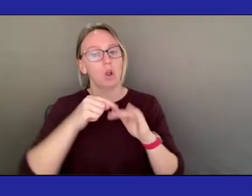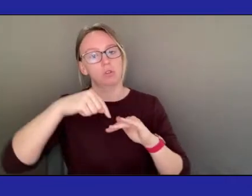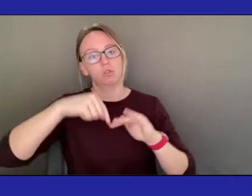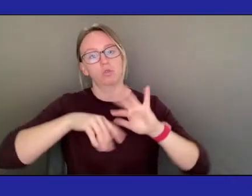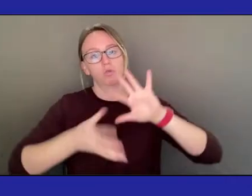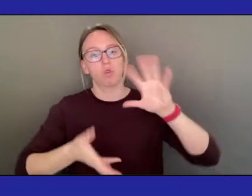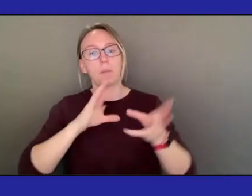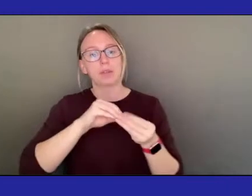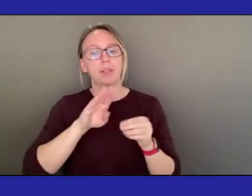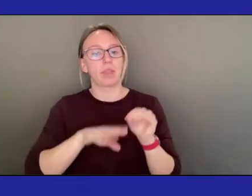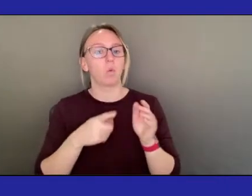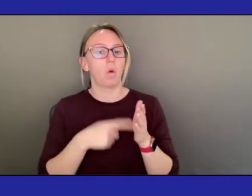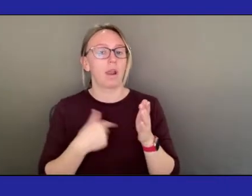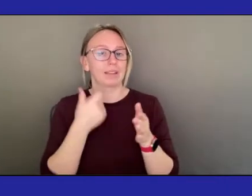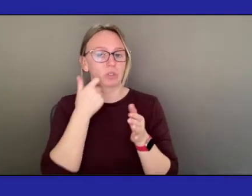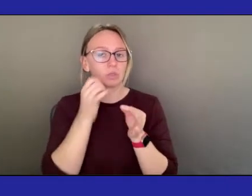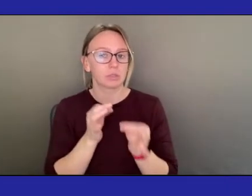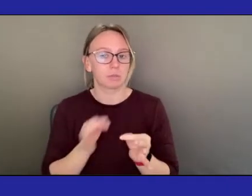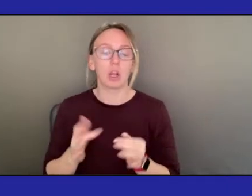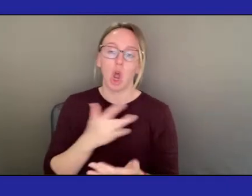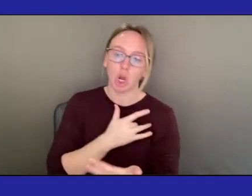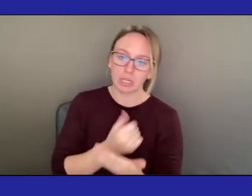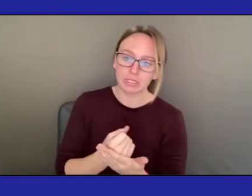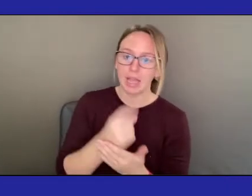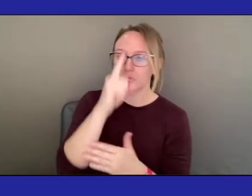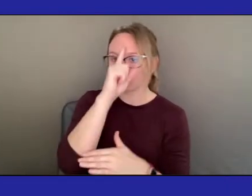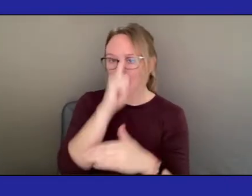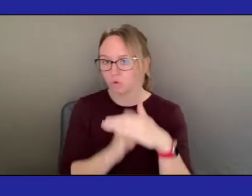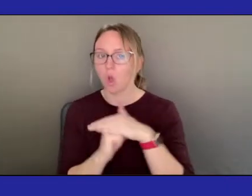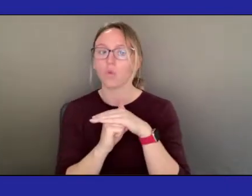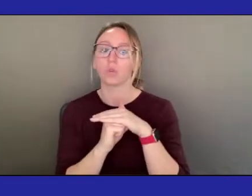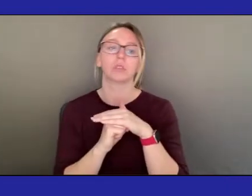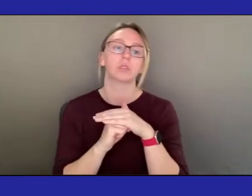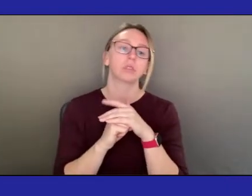explained, yeah. Like heart attacks, strokes avoided. Right, exactly.